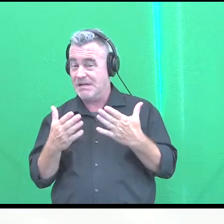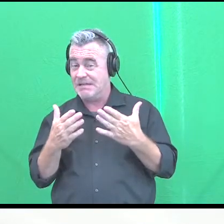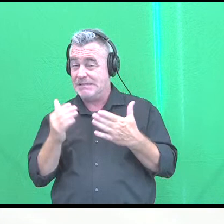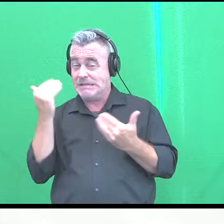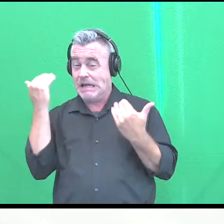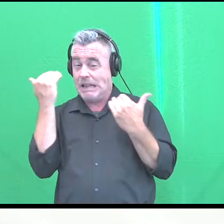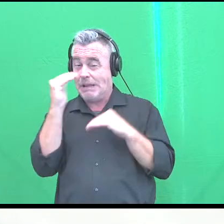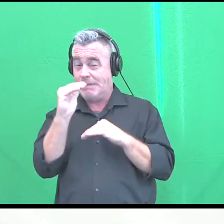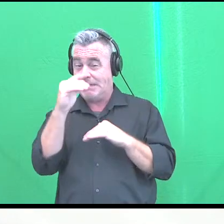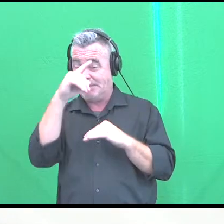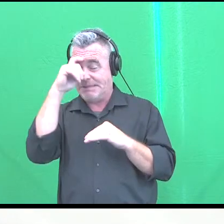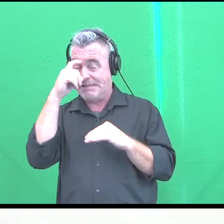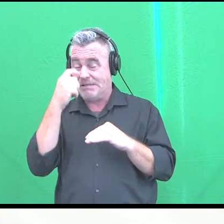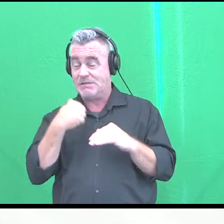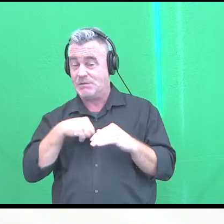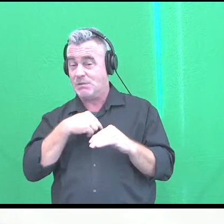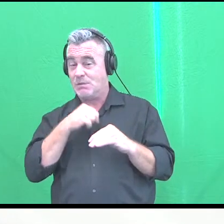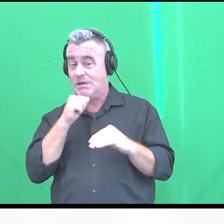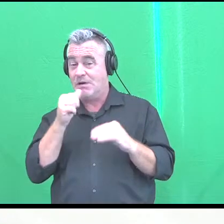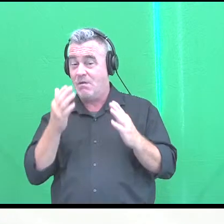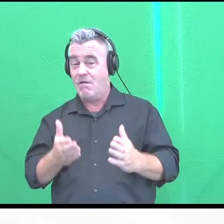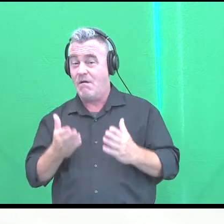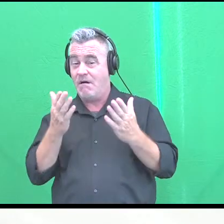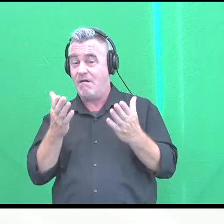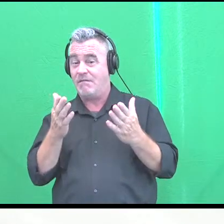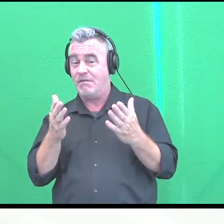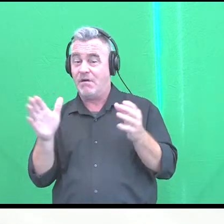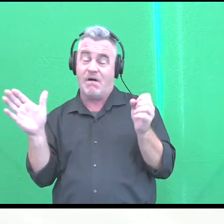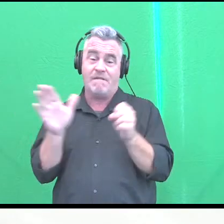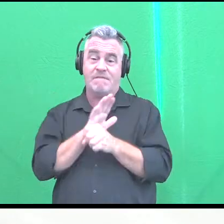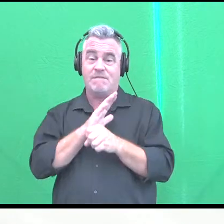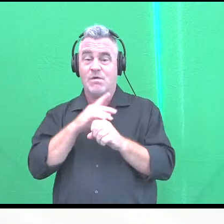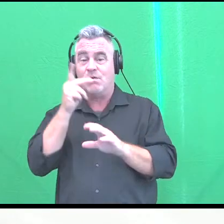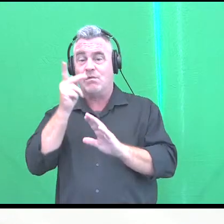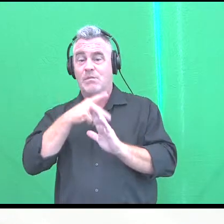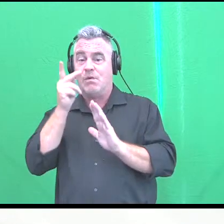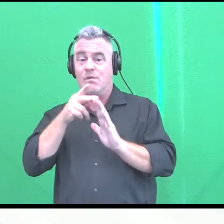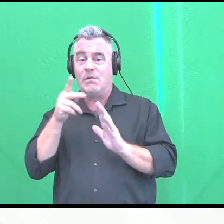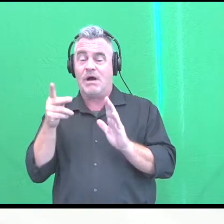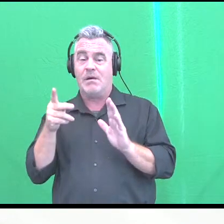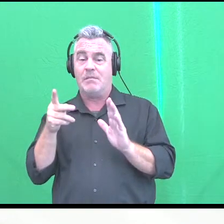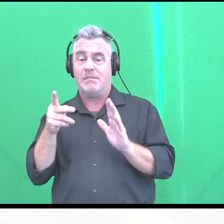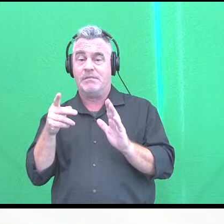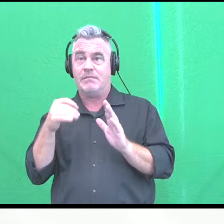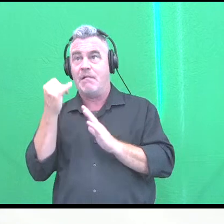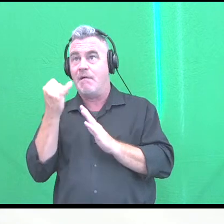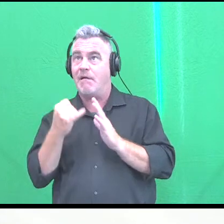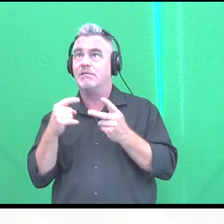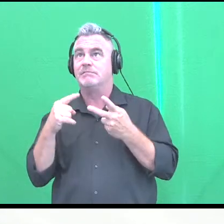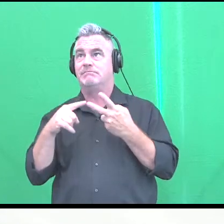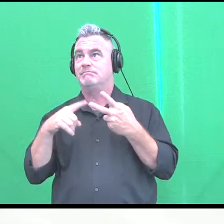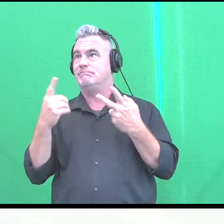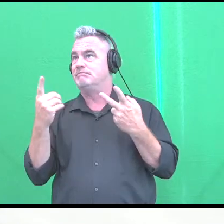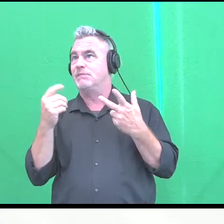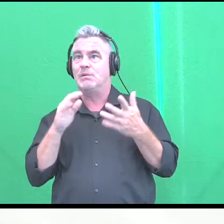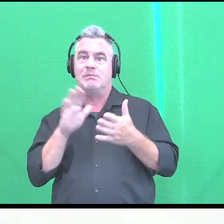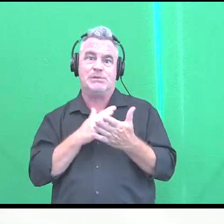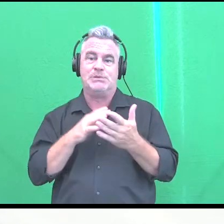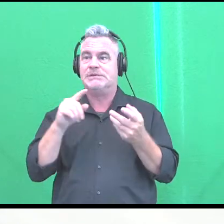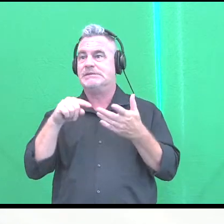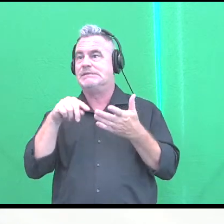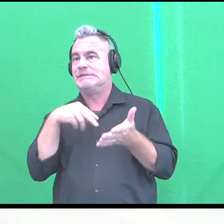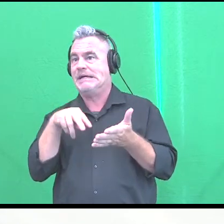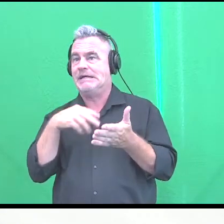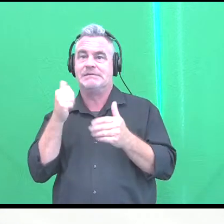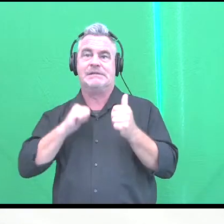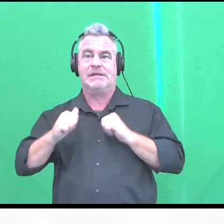don't offer a comprehensive variety of programs at all of our schools, whether it's art or certain types of music or dance or